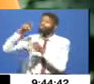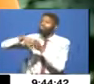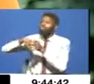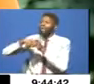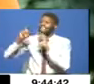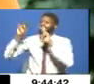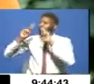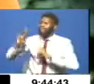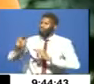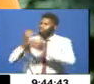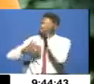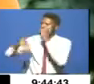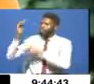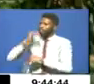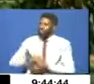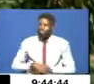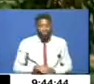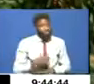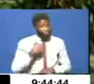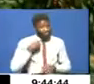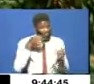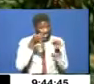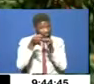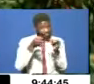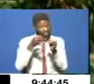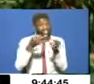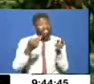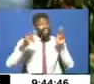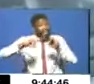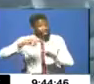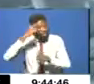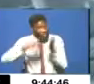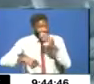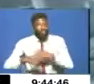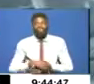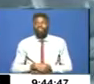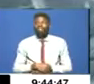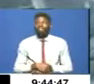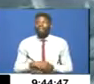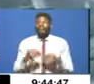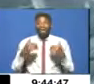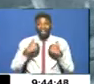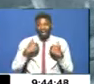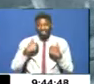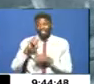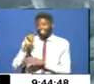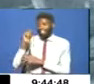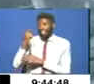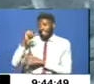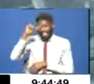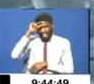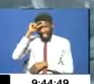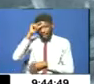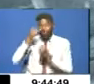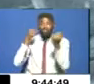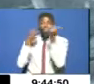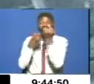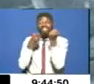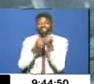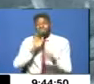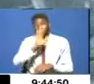international university? I'll tell you what happened. There was a facility by the Kenya government, the scholarship. A lot of people at